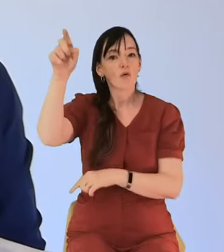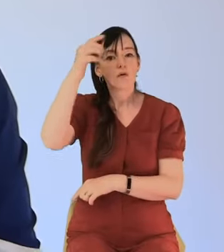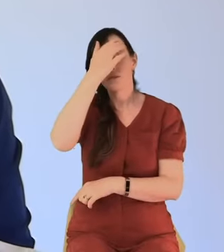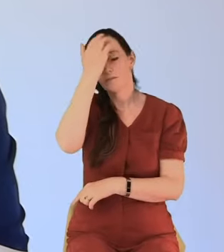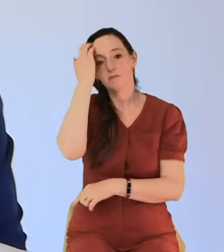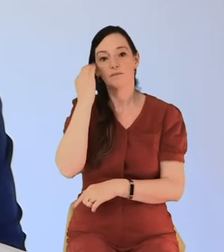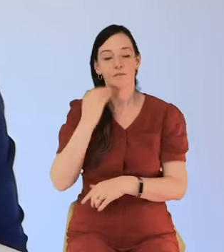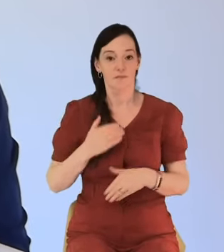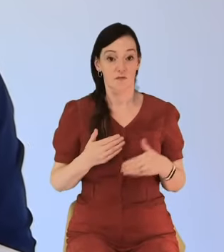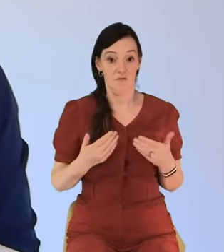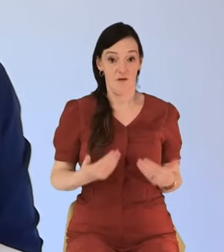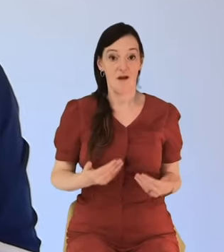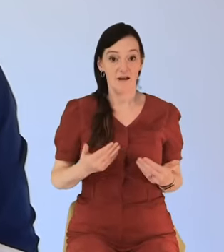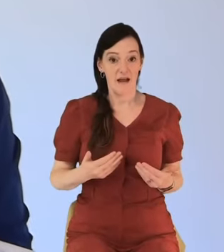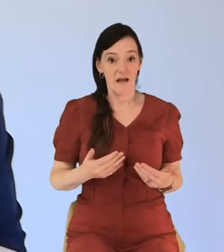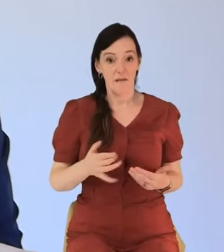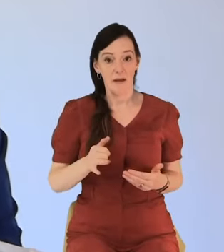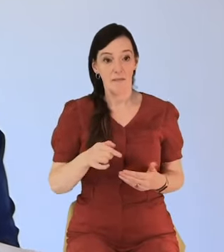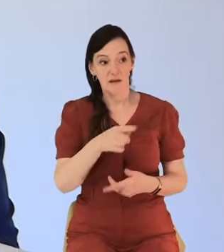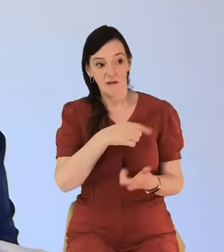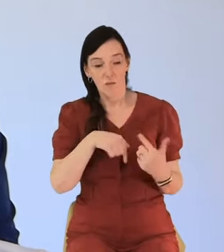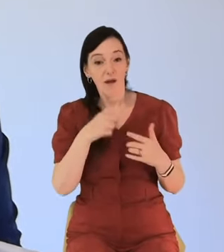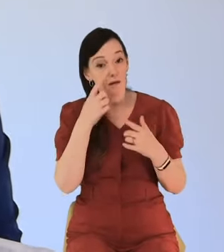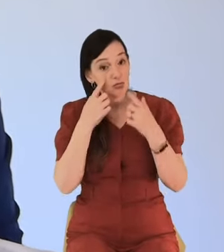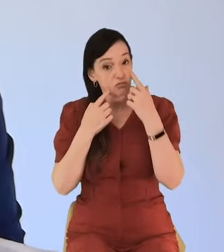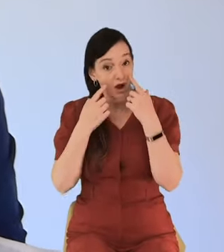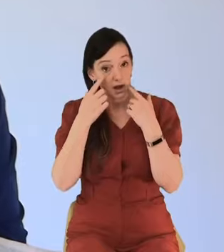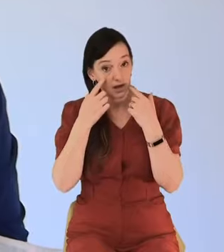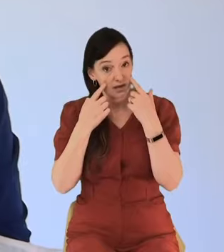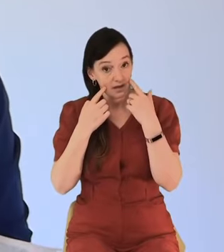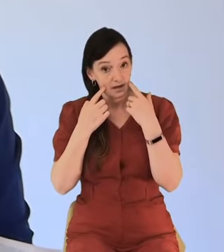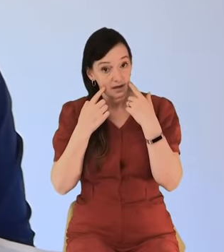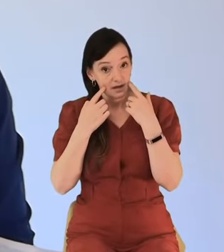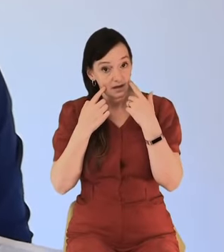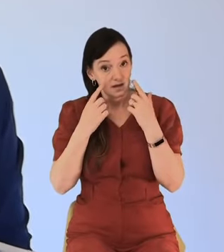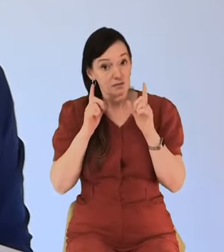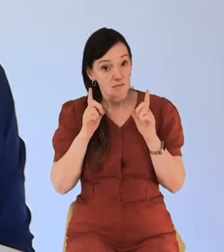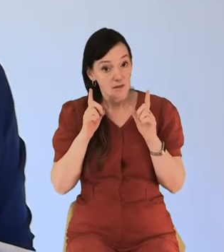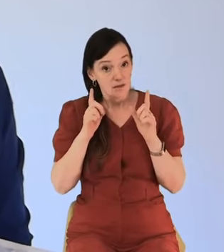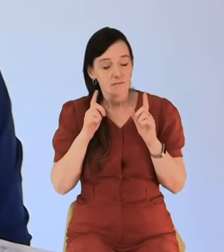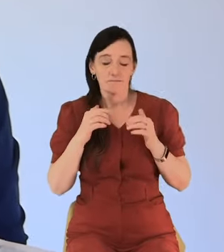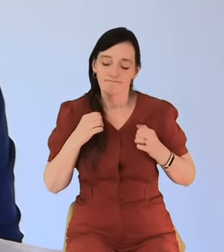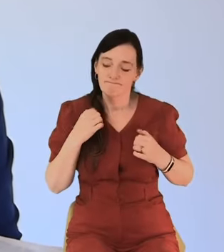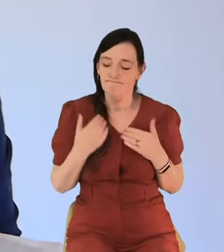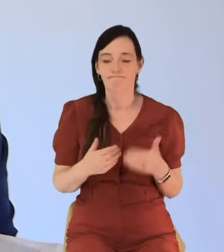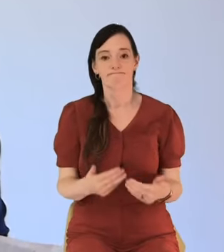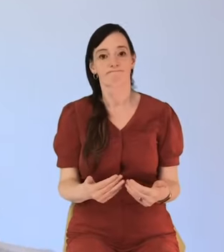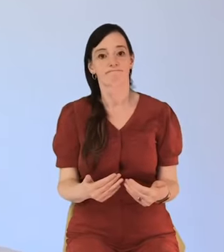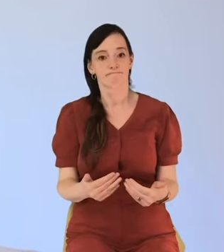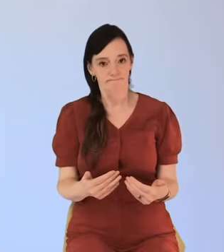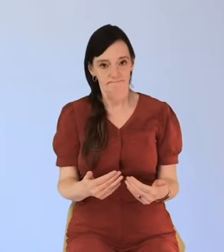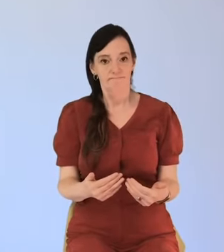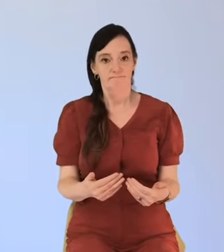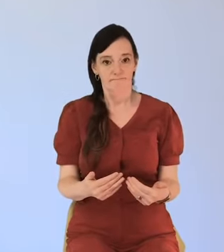Right now, we might be crying, but we keep going. We